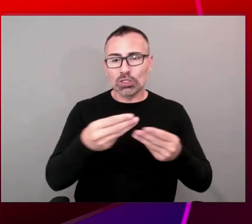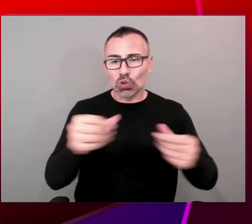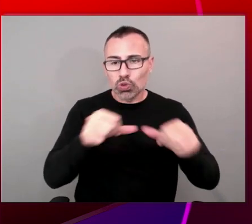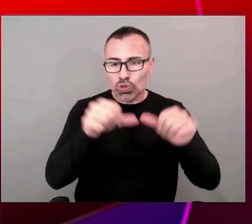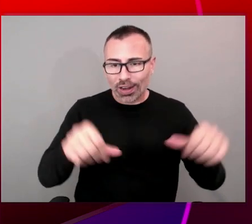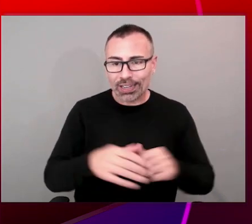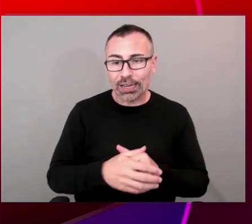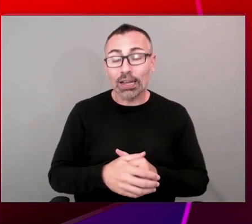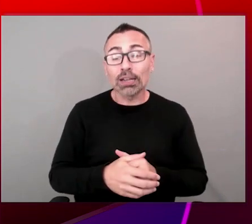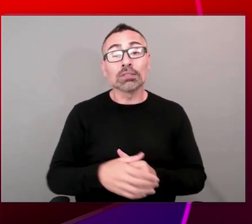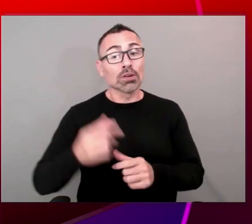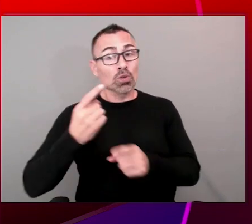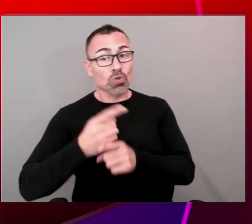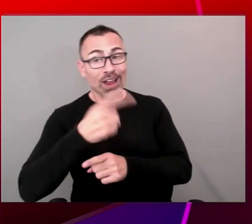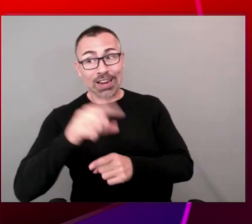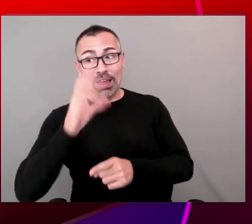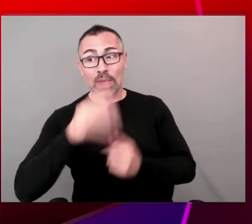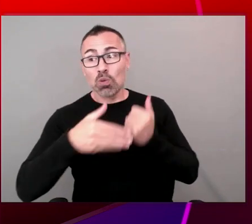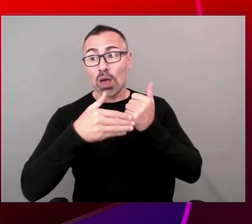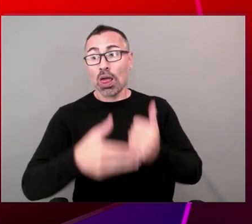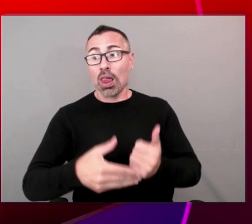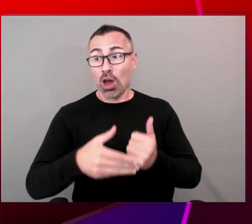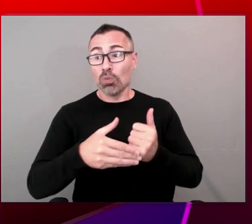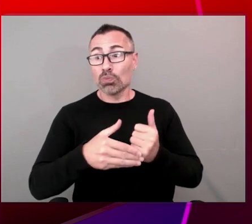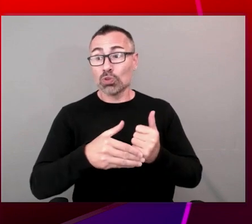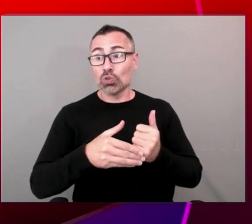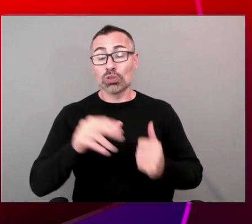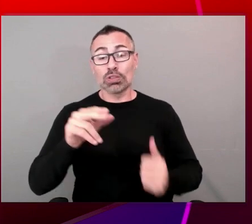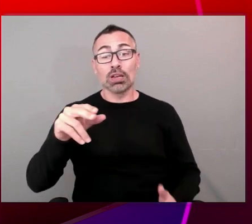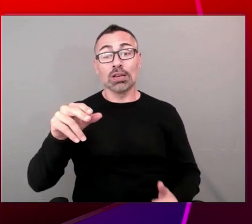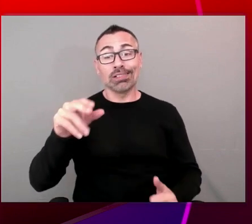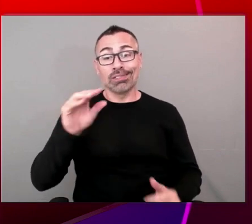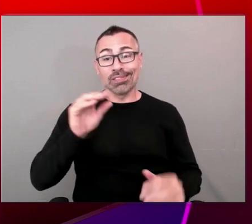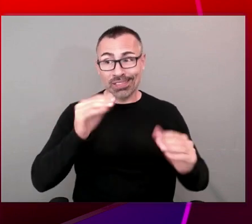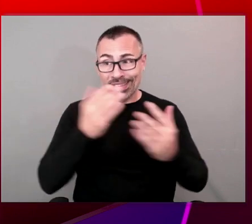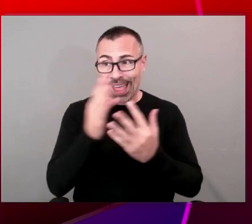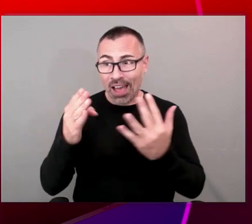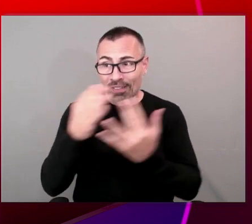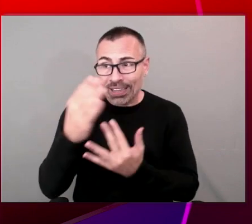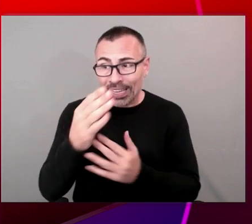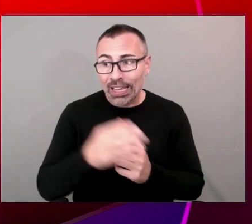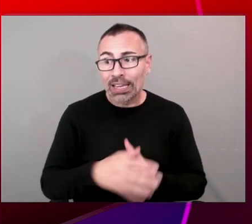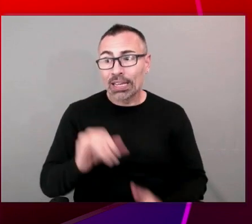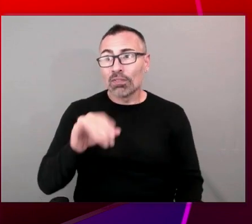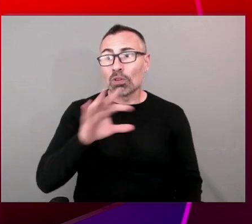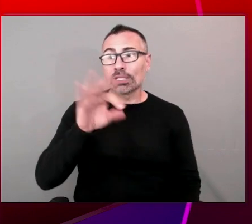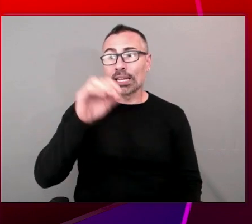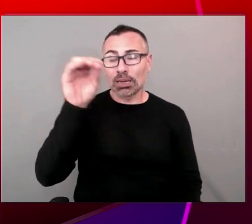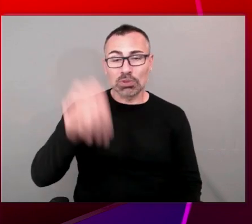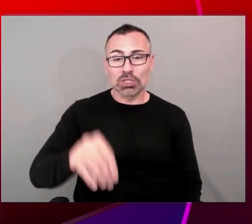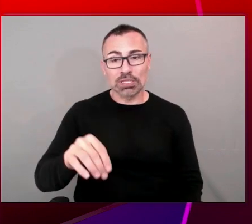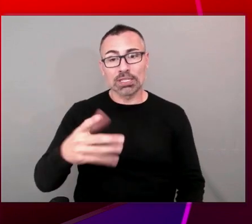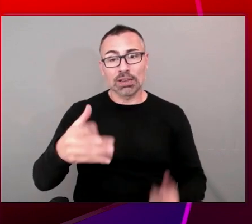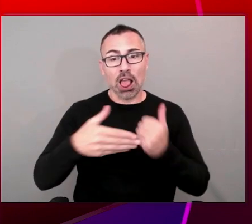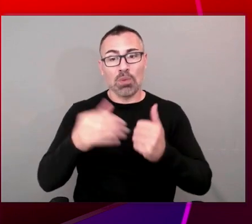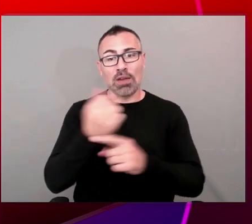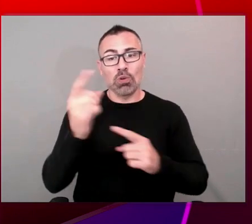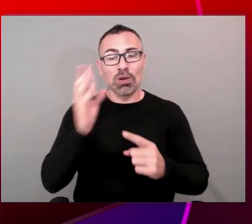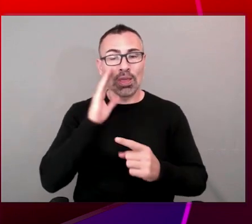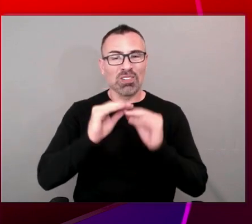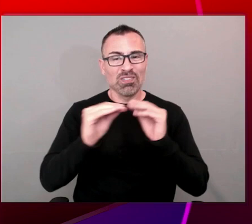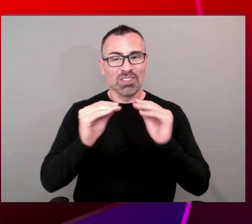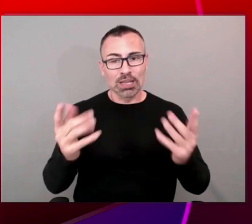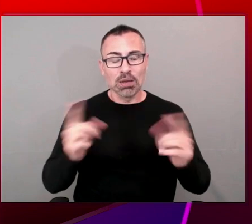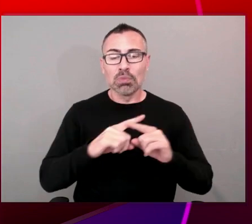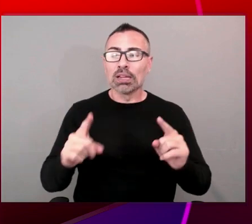to debug this very niche. If it was a 99% hit everybody, they'd fix it already. It's usually that really narrow, I'm trying